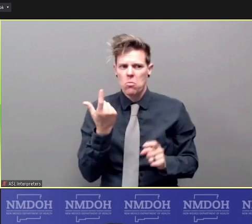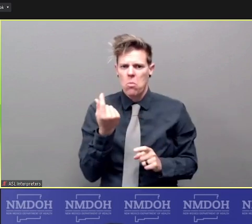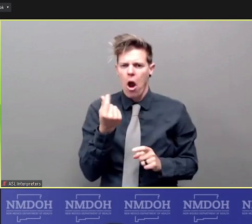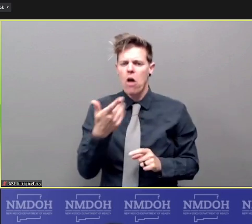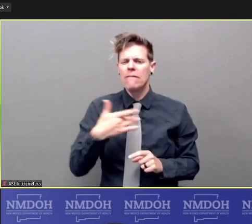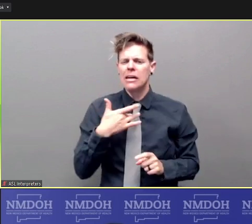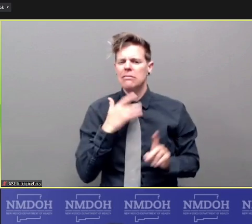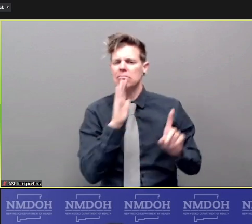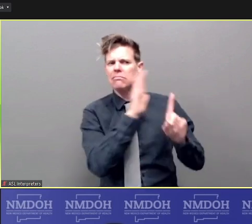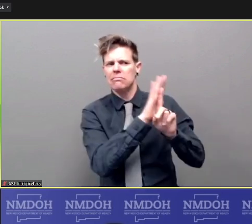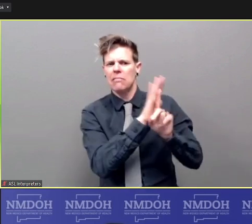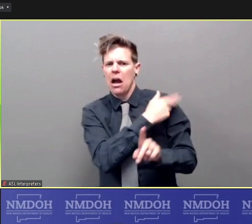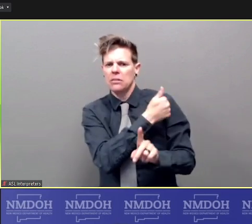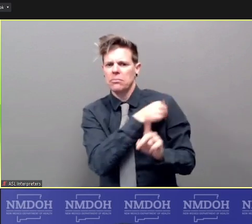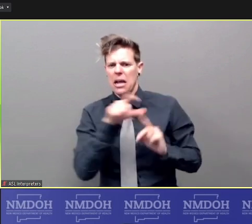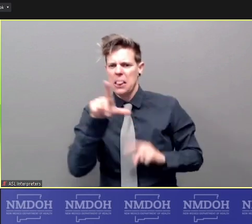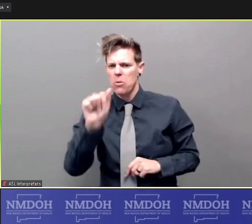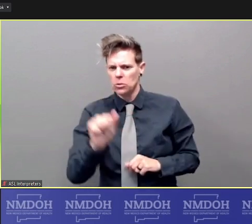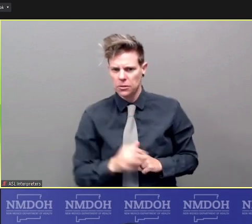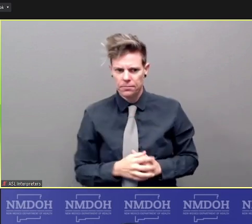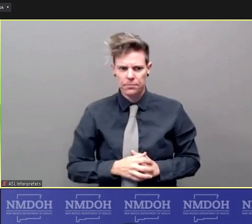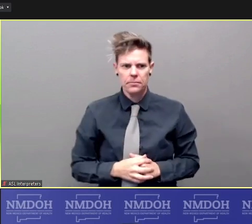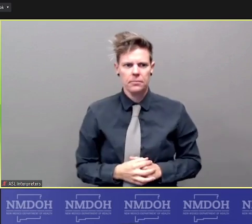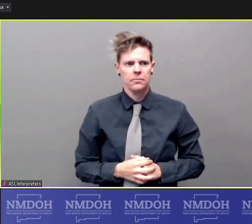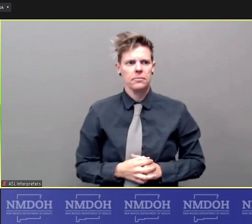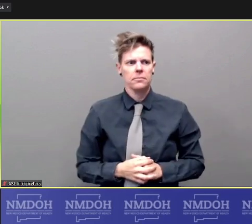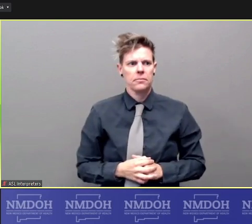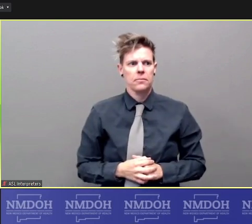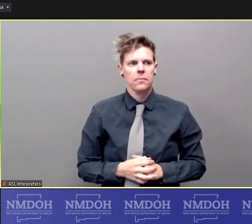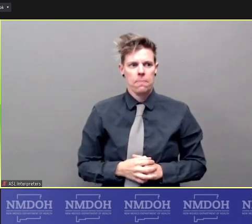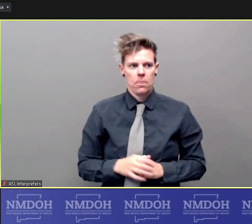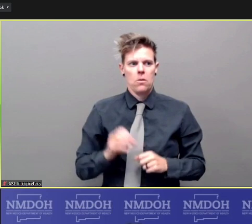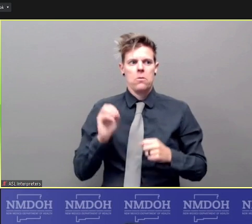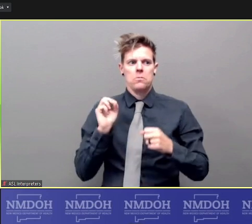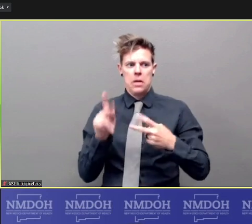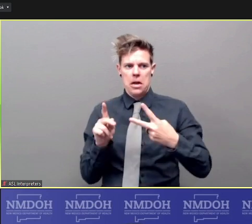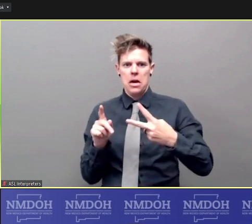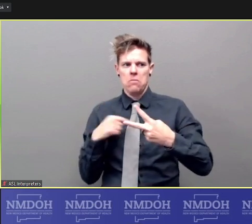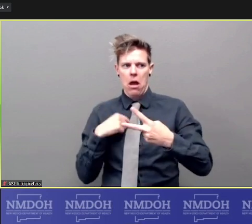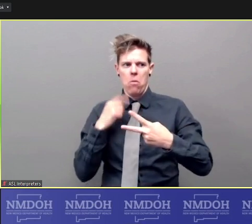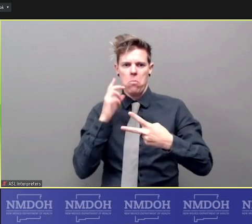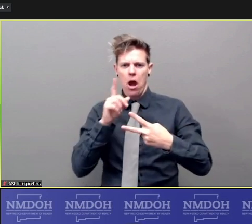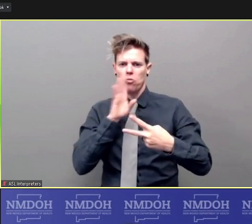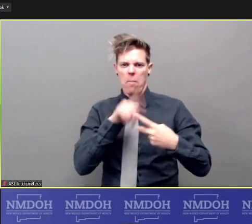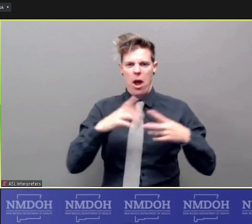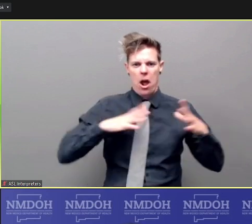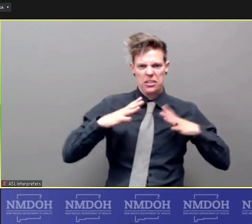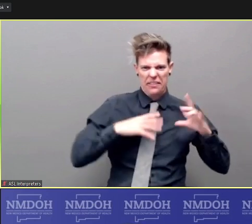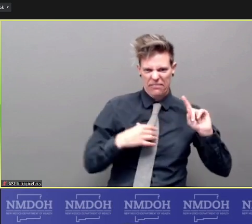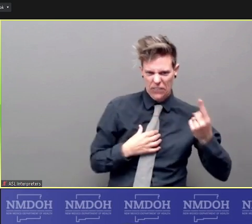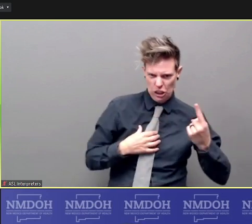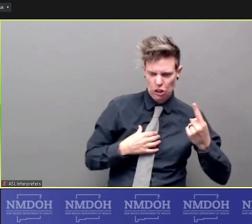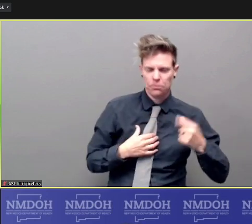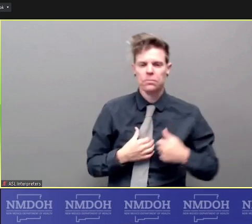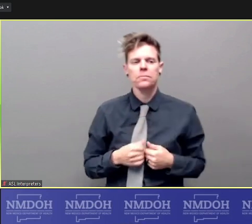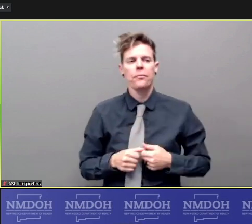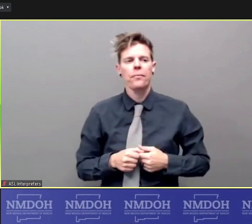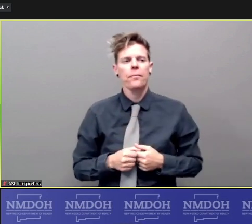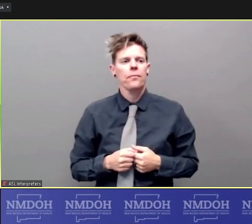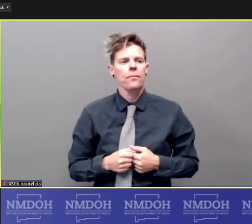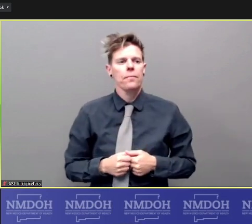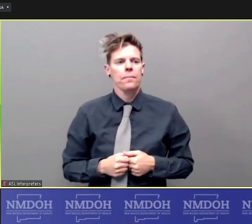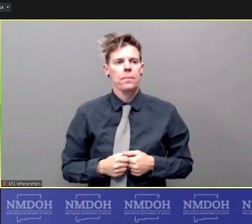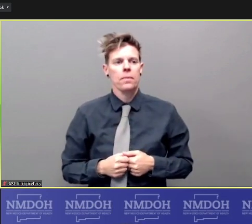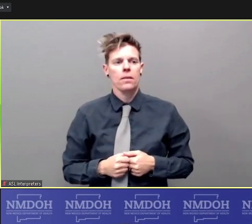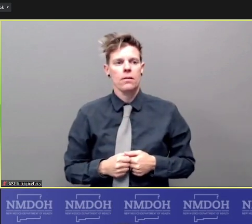future? all right, let's talk about holiday recommendations. Dr. Sparrow and Duran,